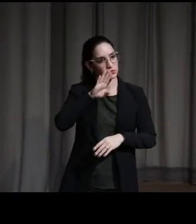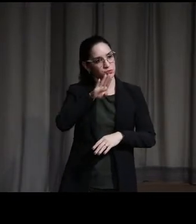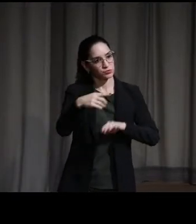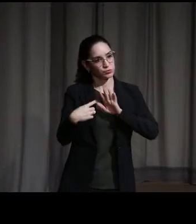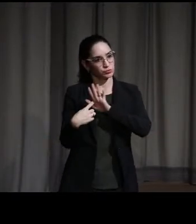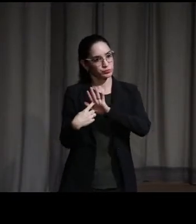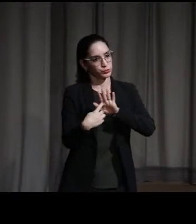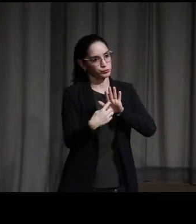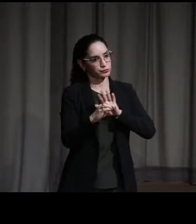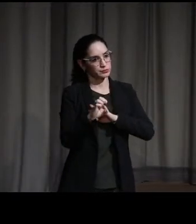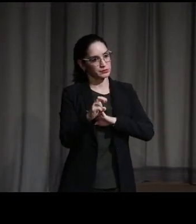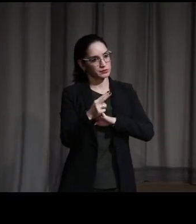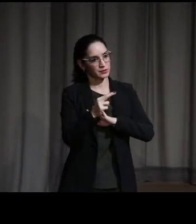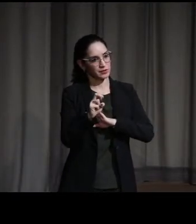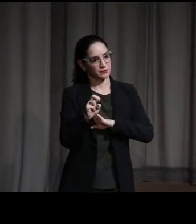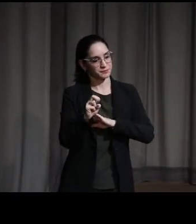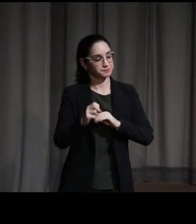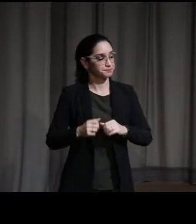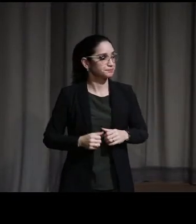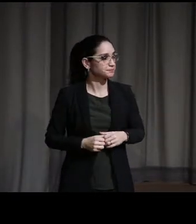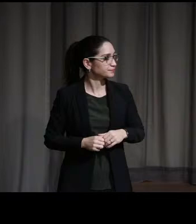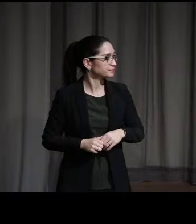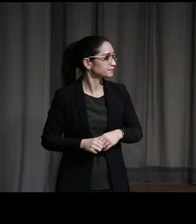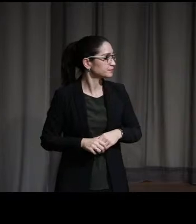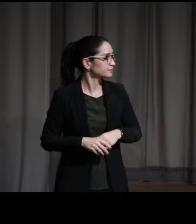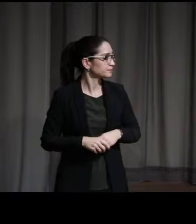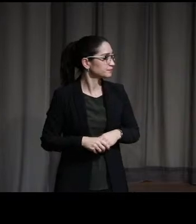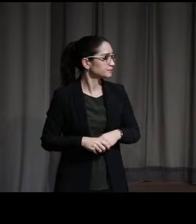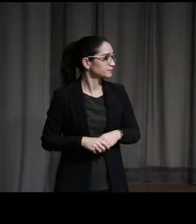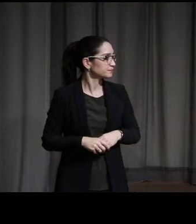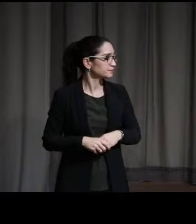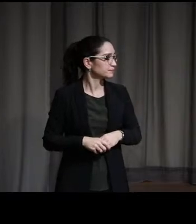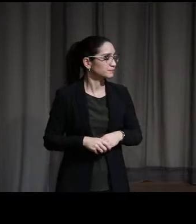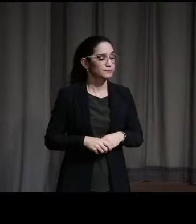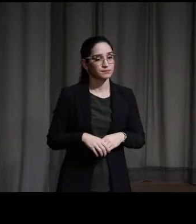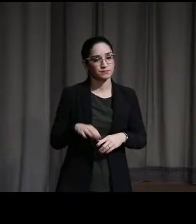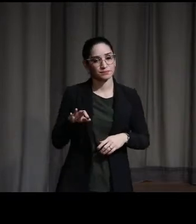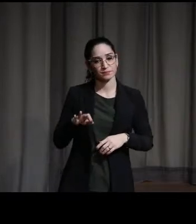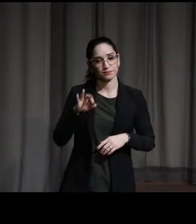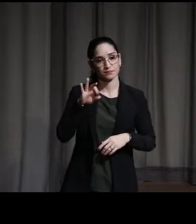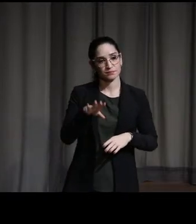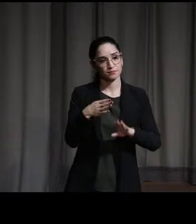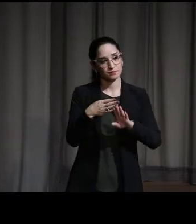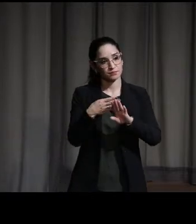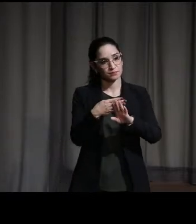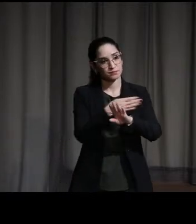If I can just say, I mean, going back to the painting of the rooster, I think the one you landed on was from 1941. I'm just again struck by the difference in mood,